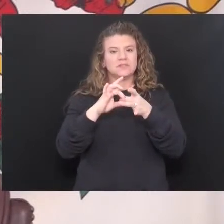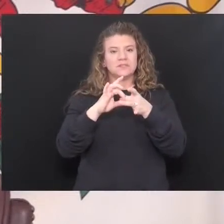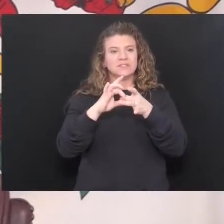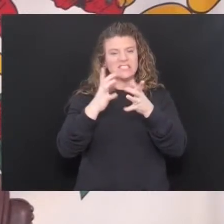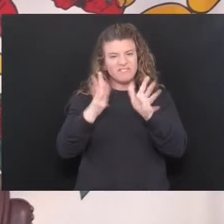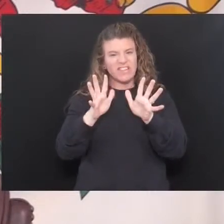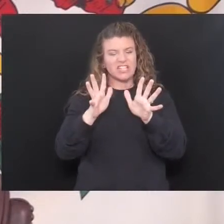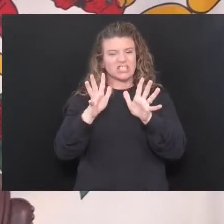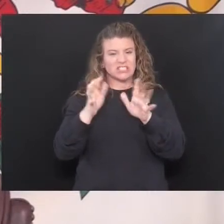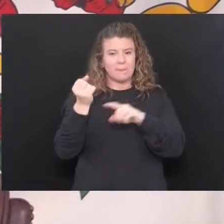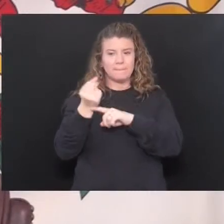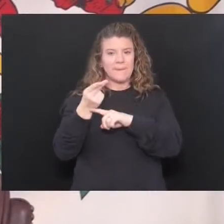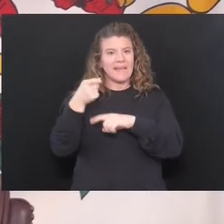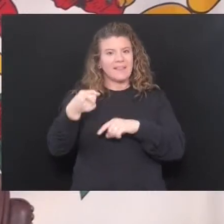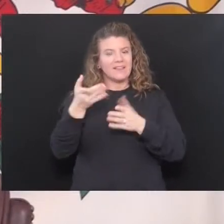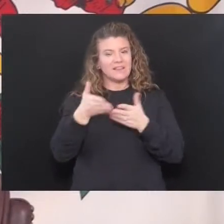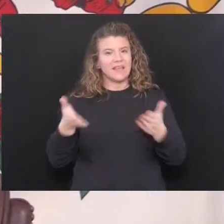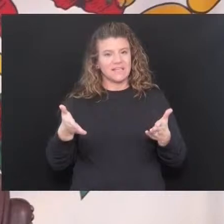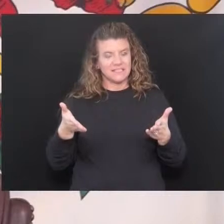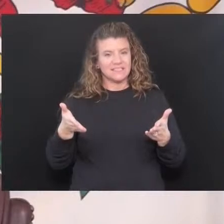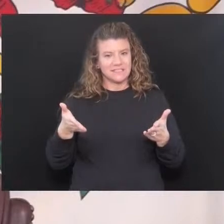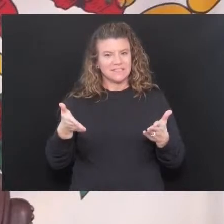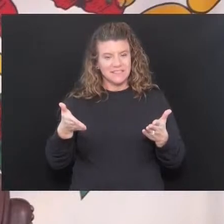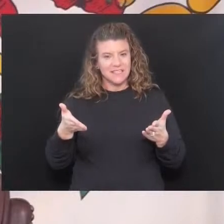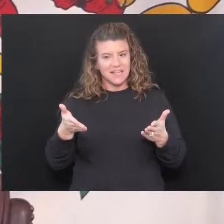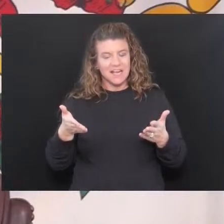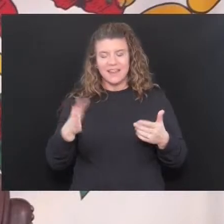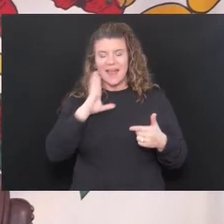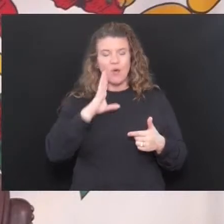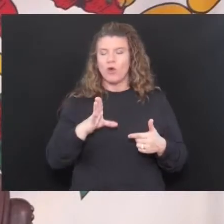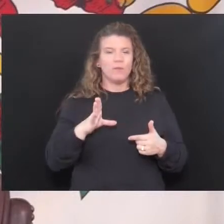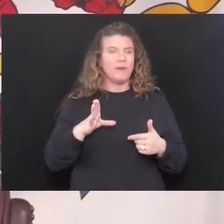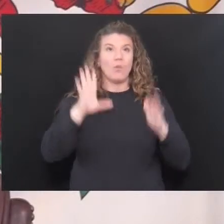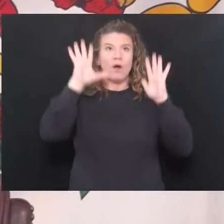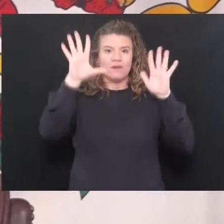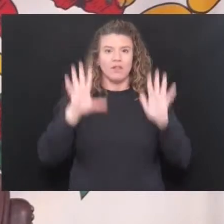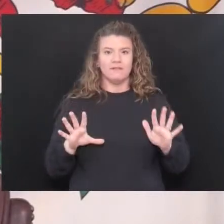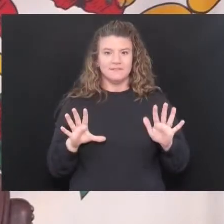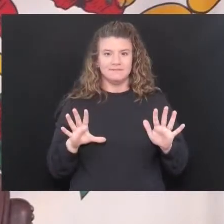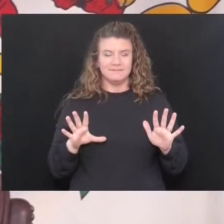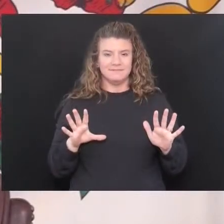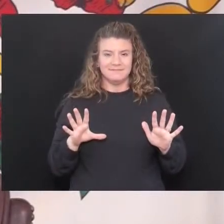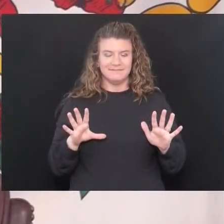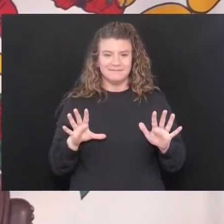the finish, across the finish line, that would be spectacular.